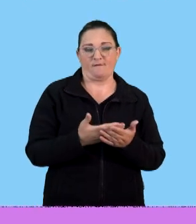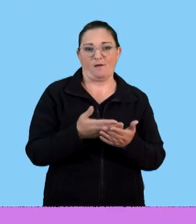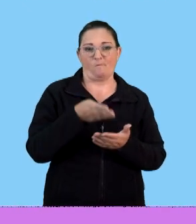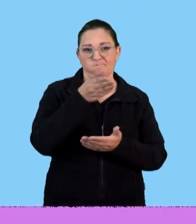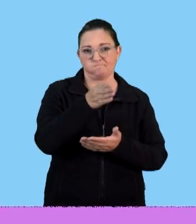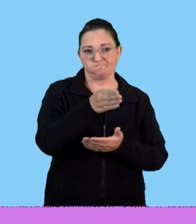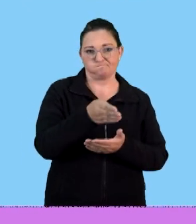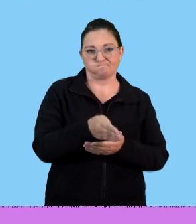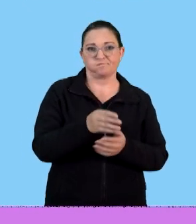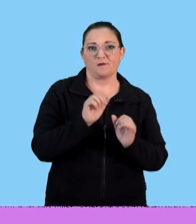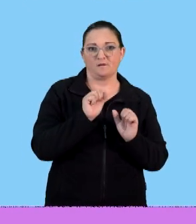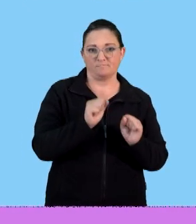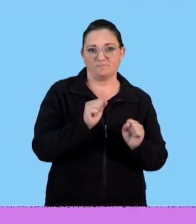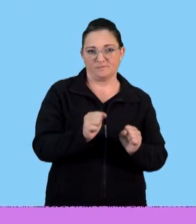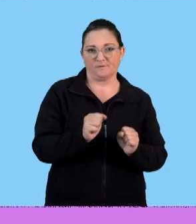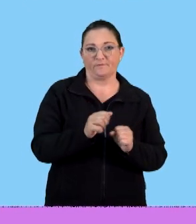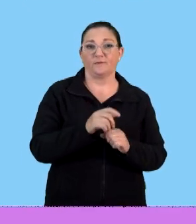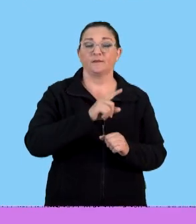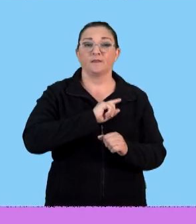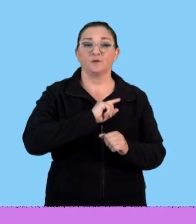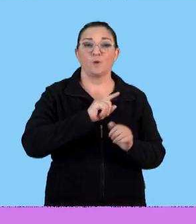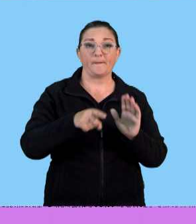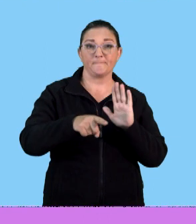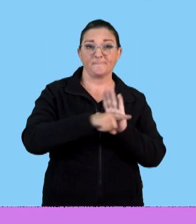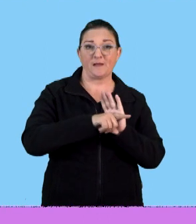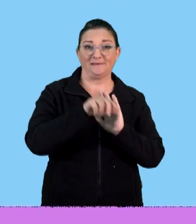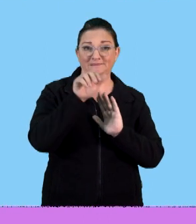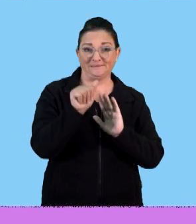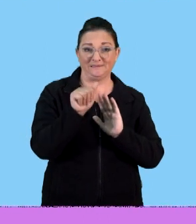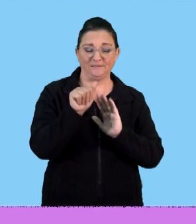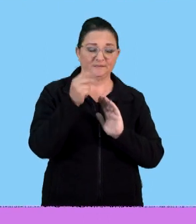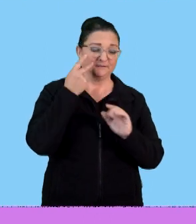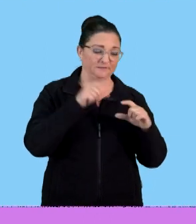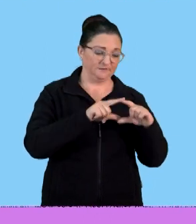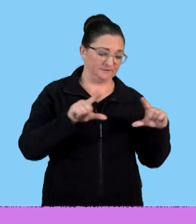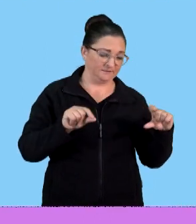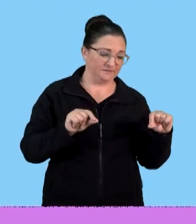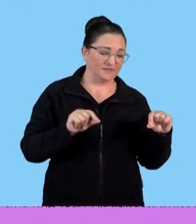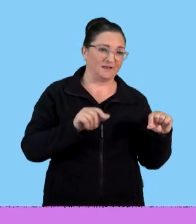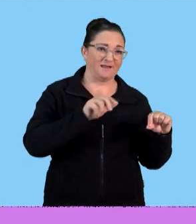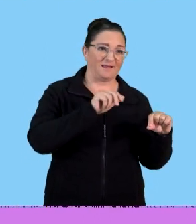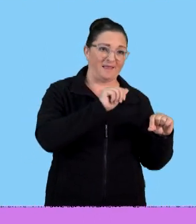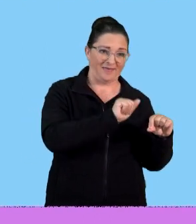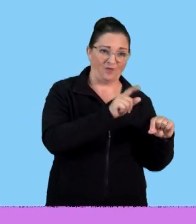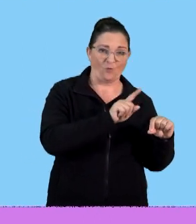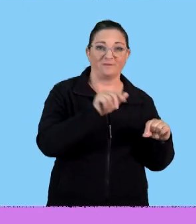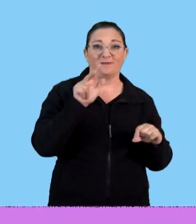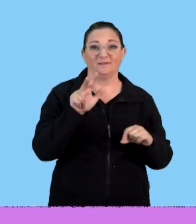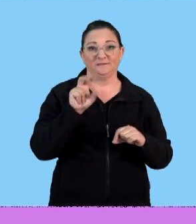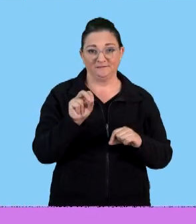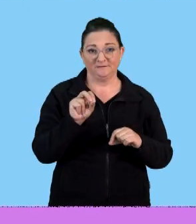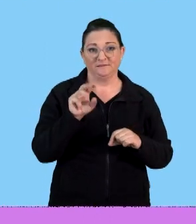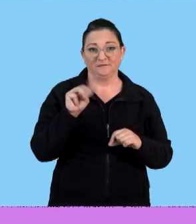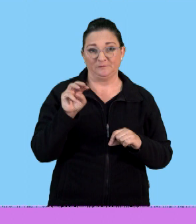with the unknown, right? So minus, therefore, A. Now go back to our key. A is